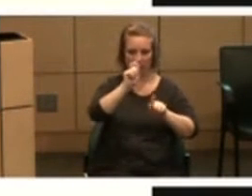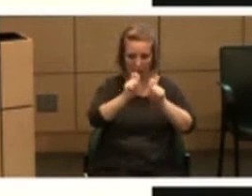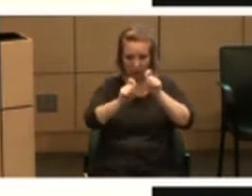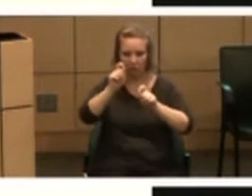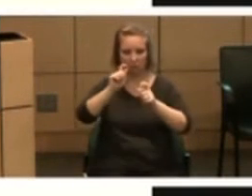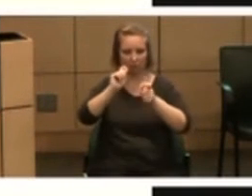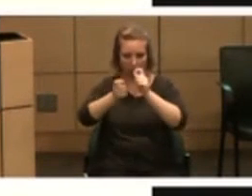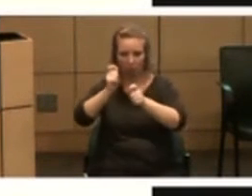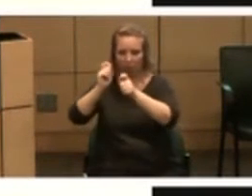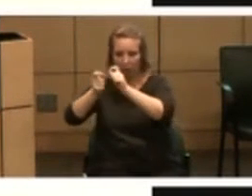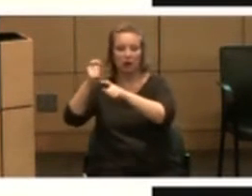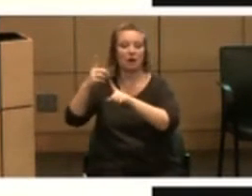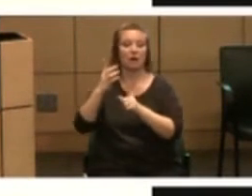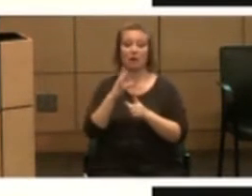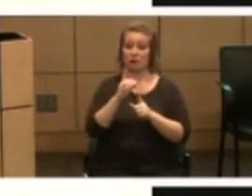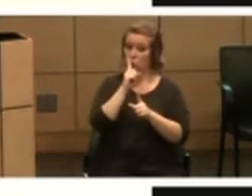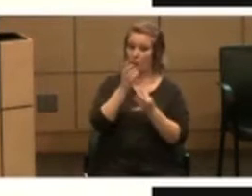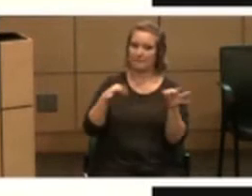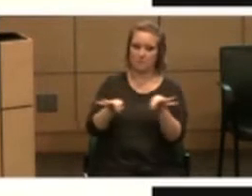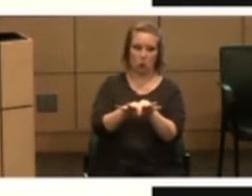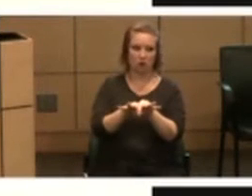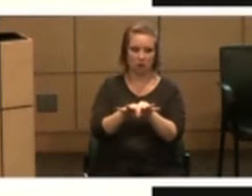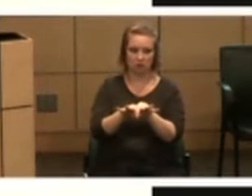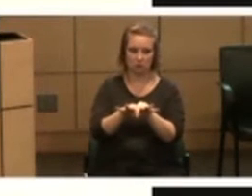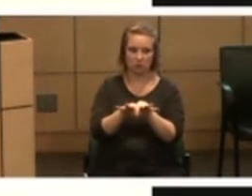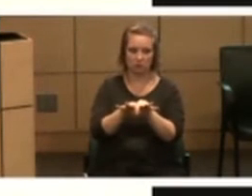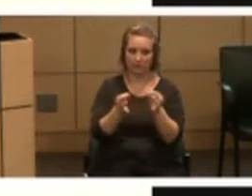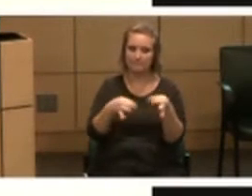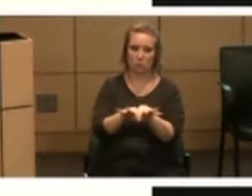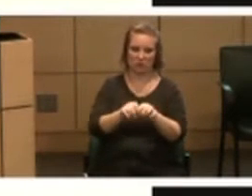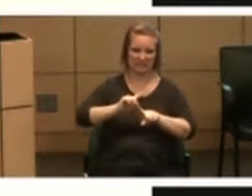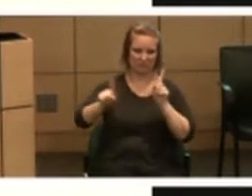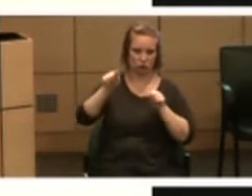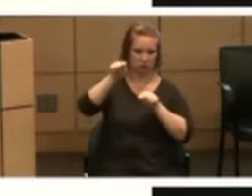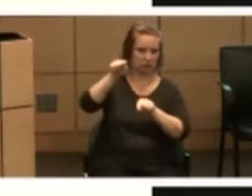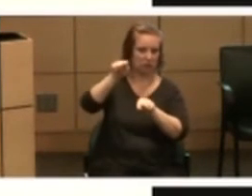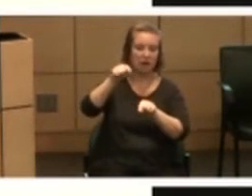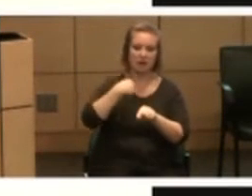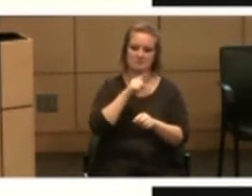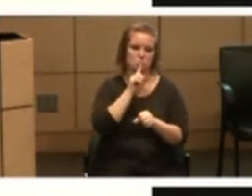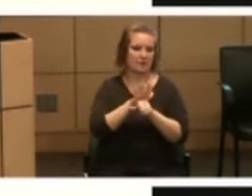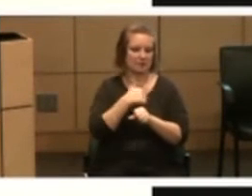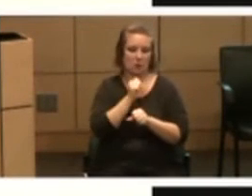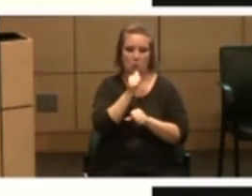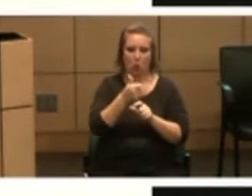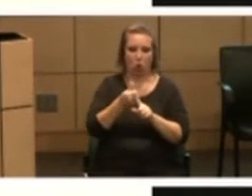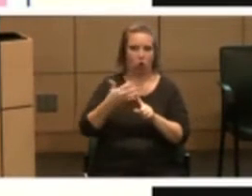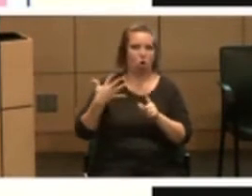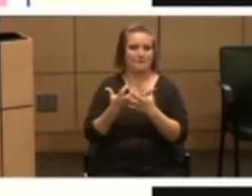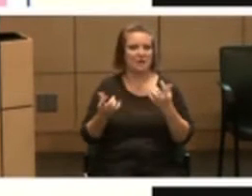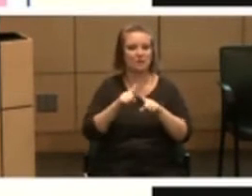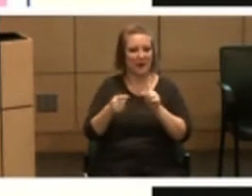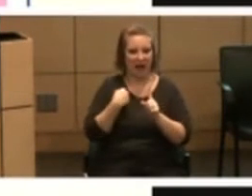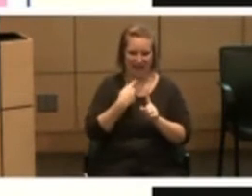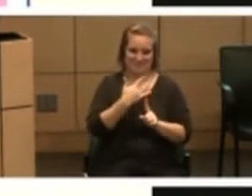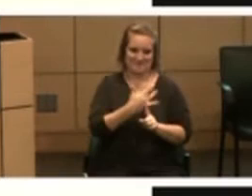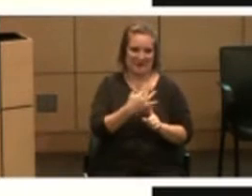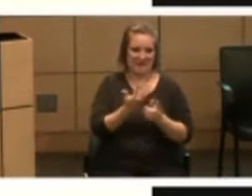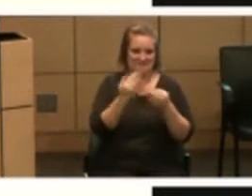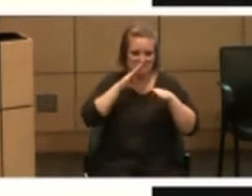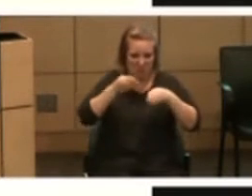out that these factors are pretty critically important. And so a lot of what I do, which I promise I'm not going to really talk about today, is I focus a lot on the nitty-gritty